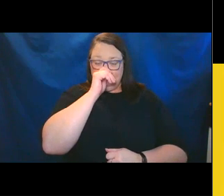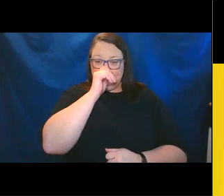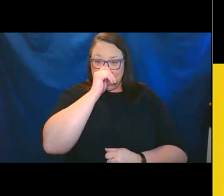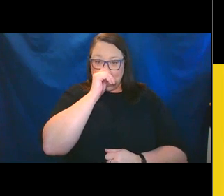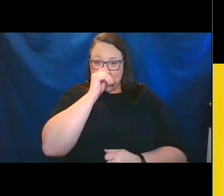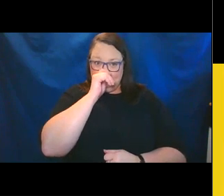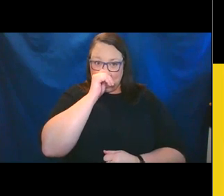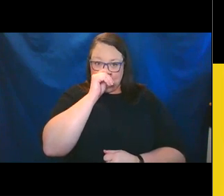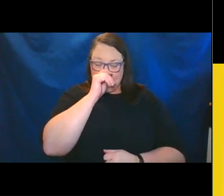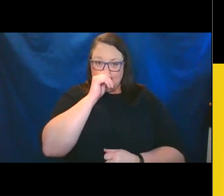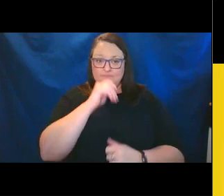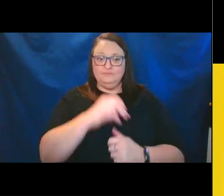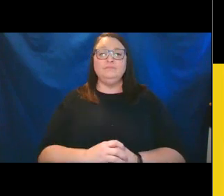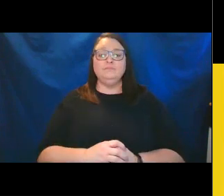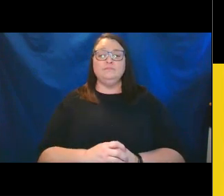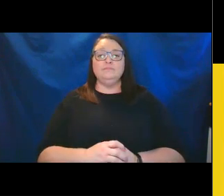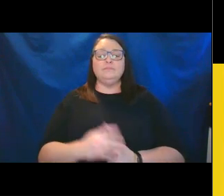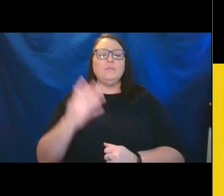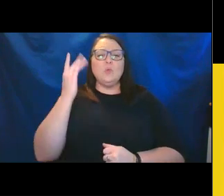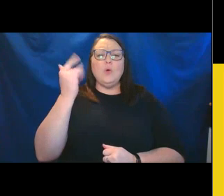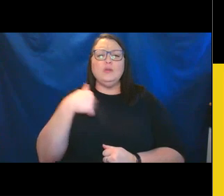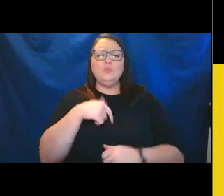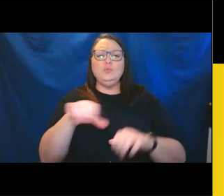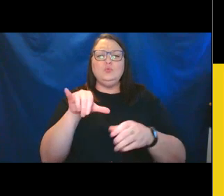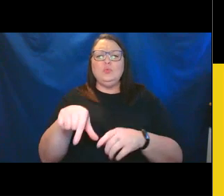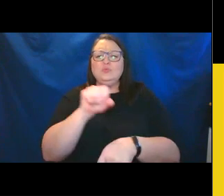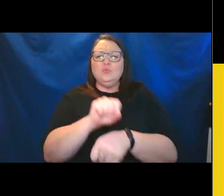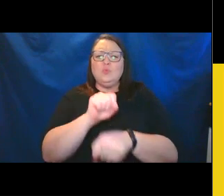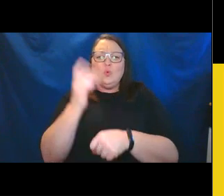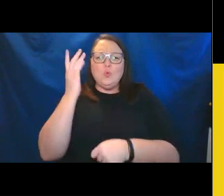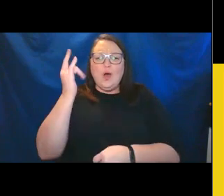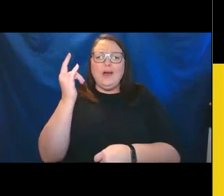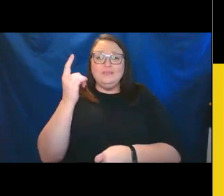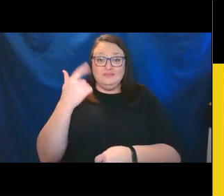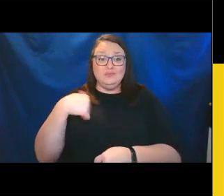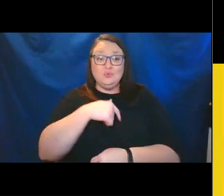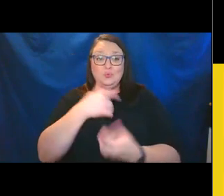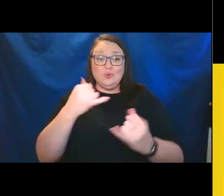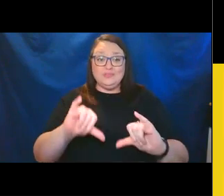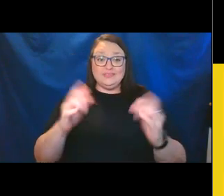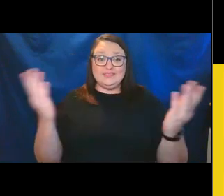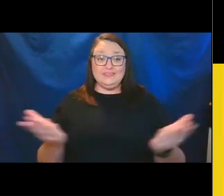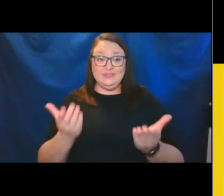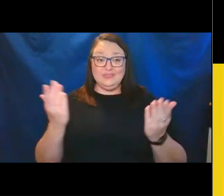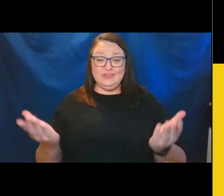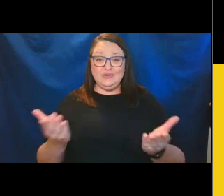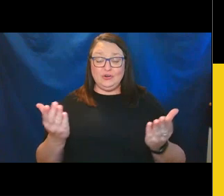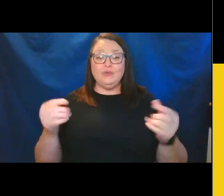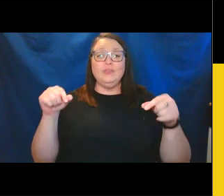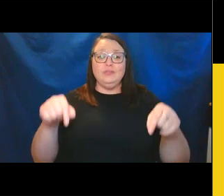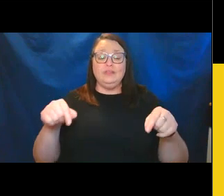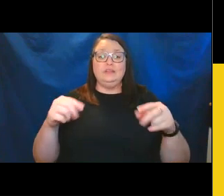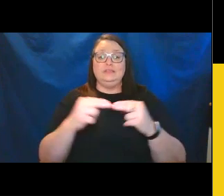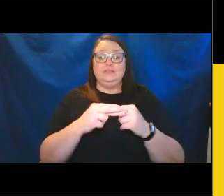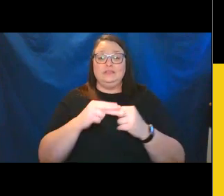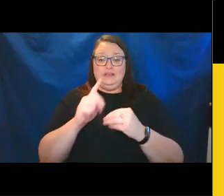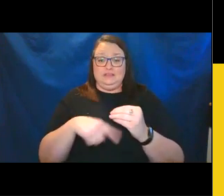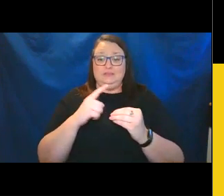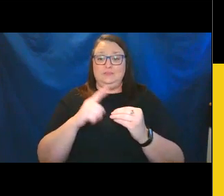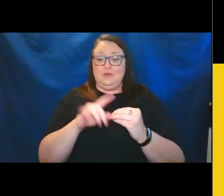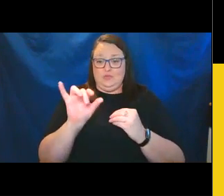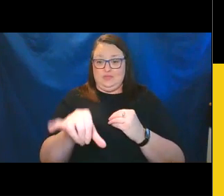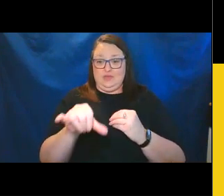And, why do we do this work? Well, we are still here, and, this is what this slide is all about.